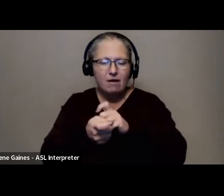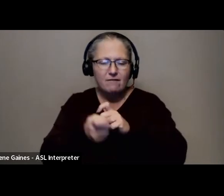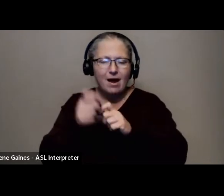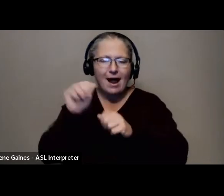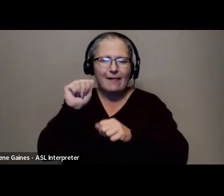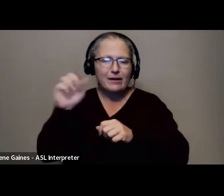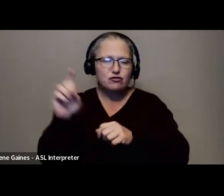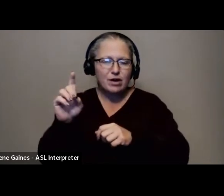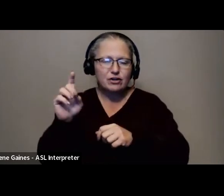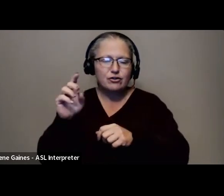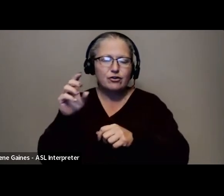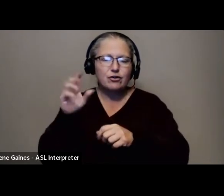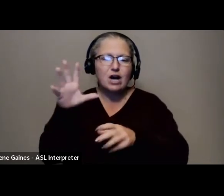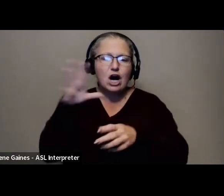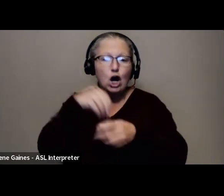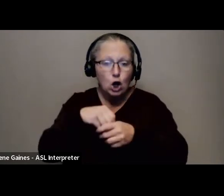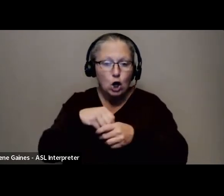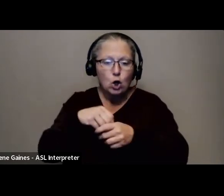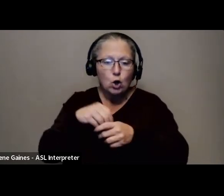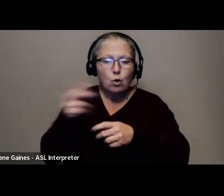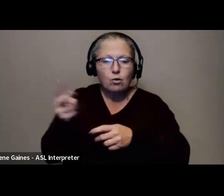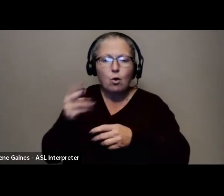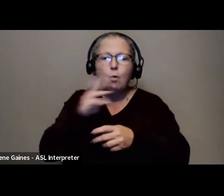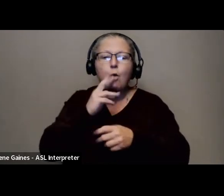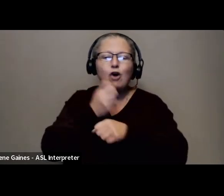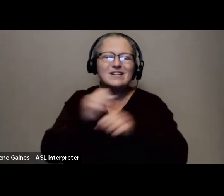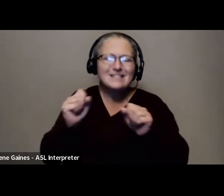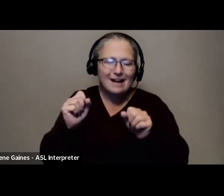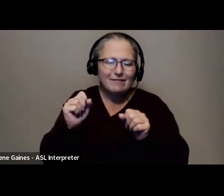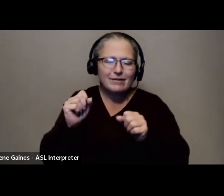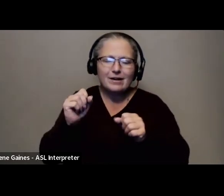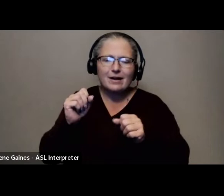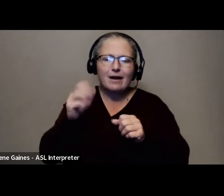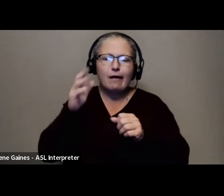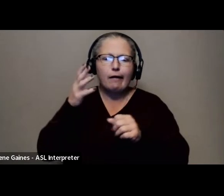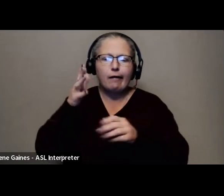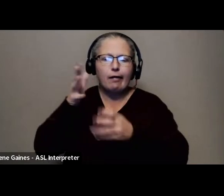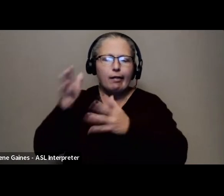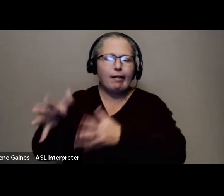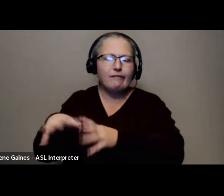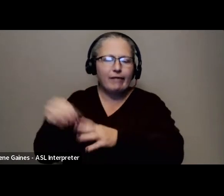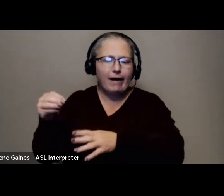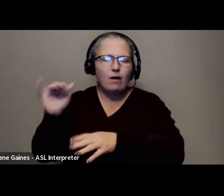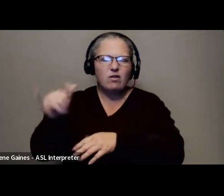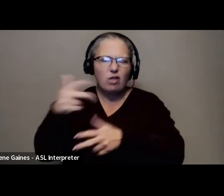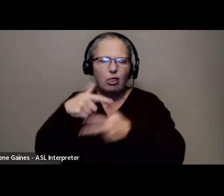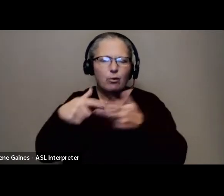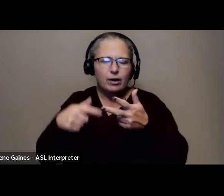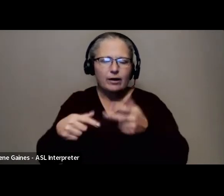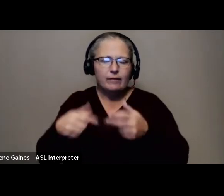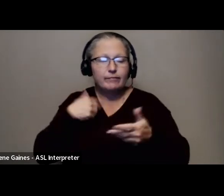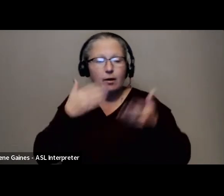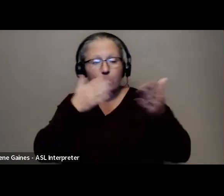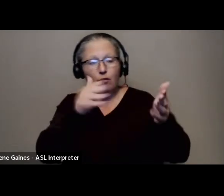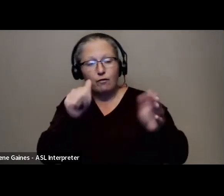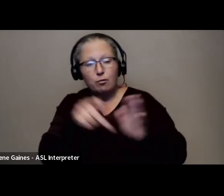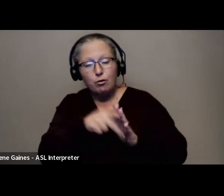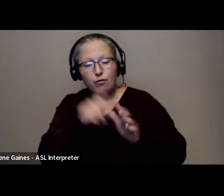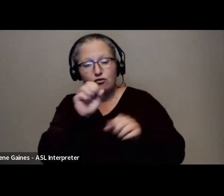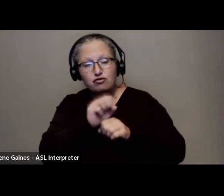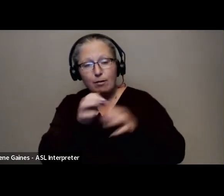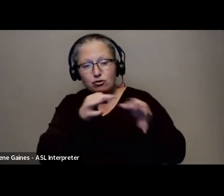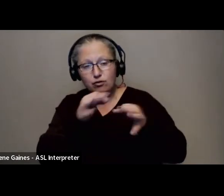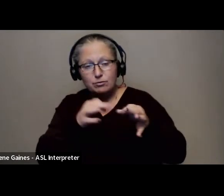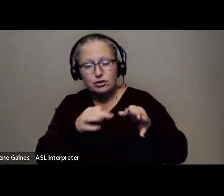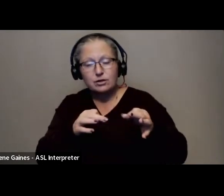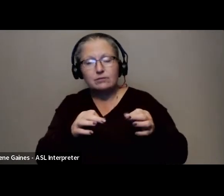to just include them water safety. It wasn't, we had left it out. So Okay. those are the three. I move Thank you to for the approve the clarification. job